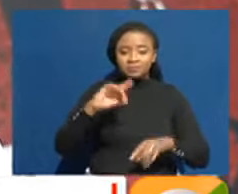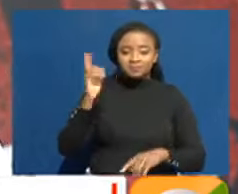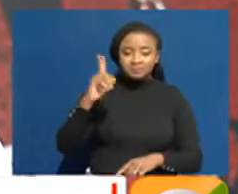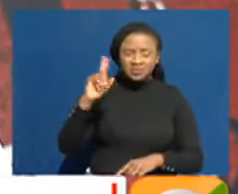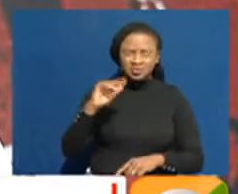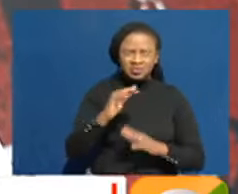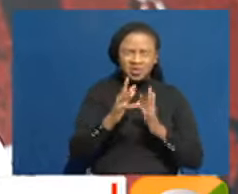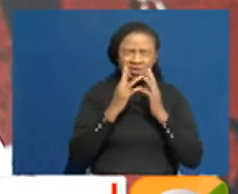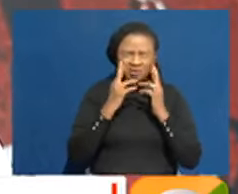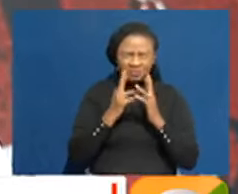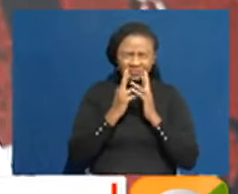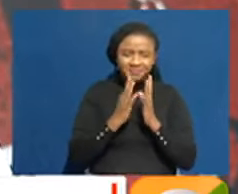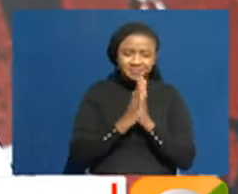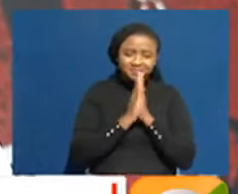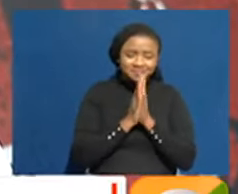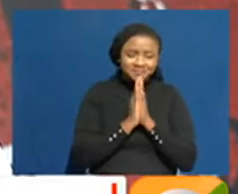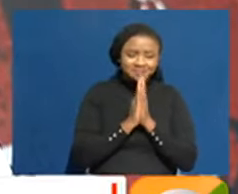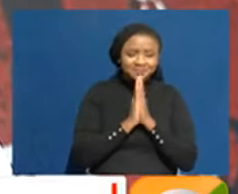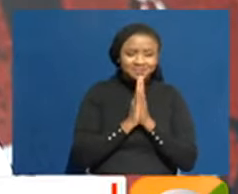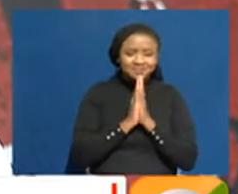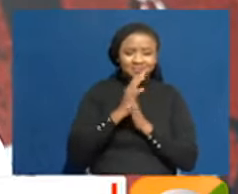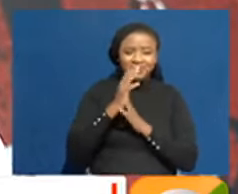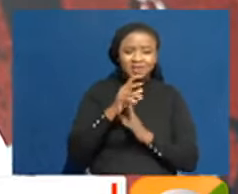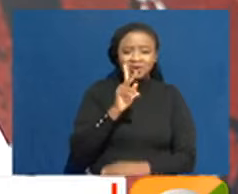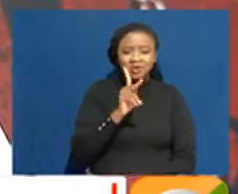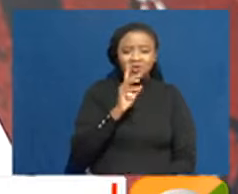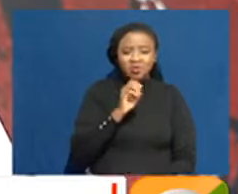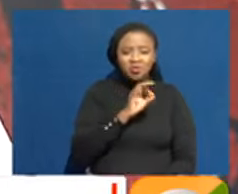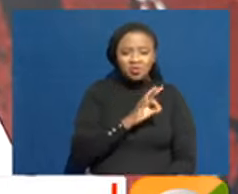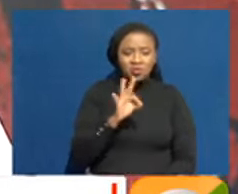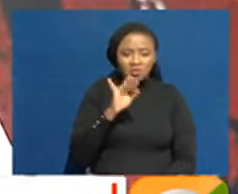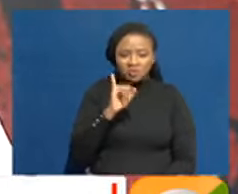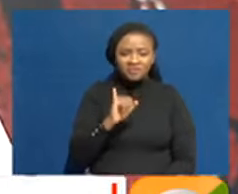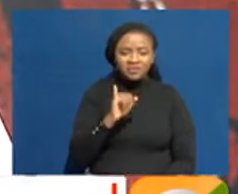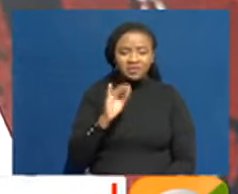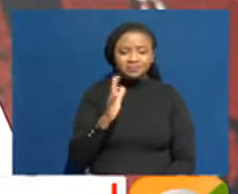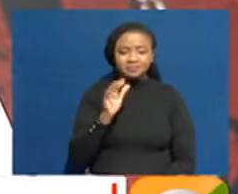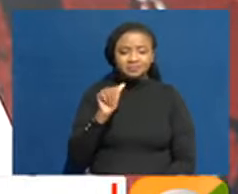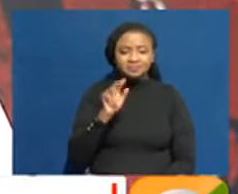man called Kofi Annan not to leave town until we had settlement. So